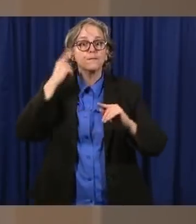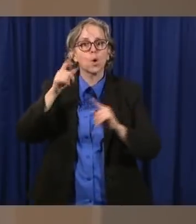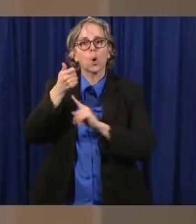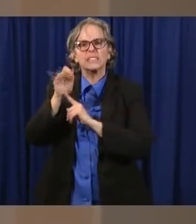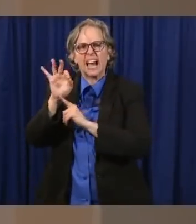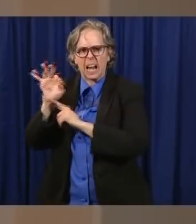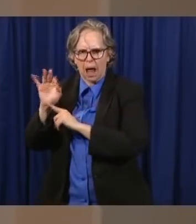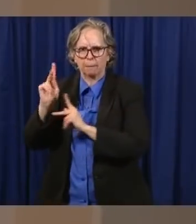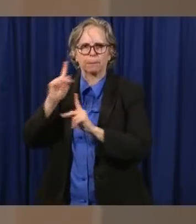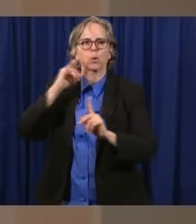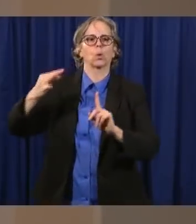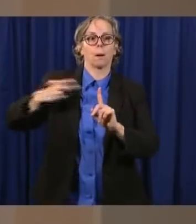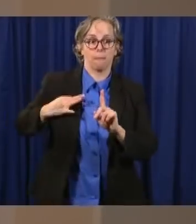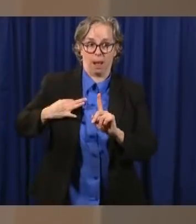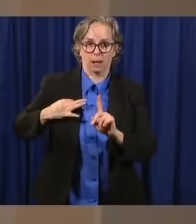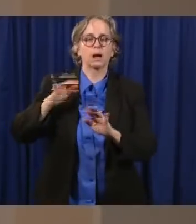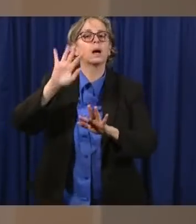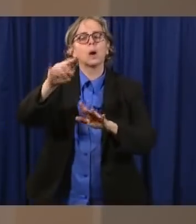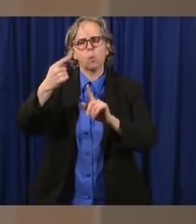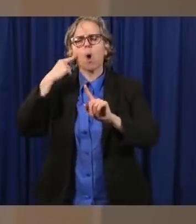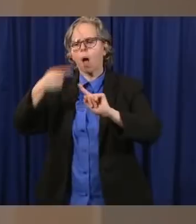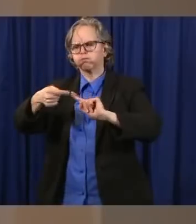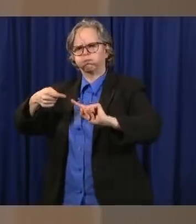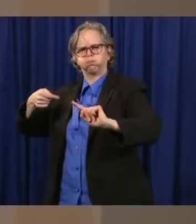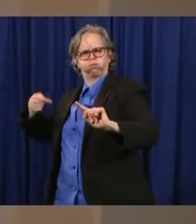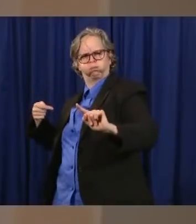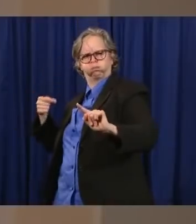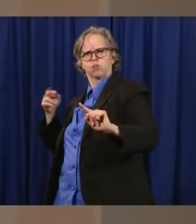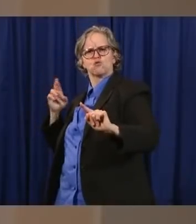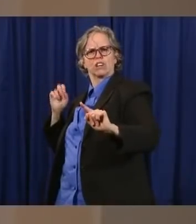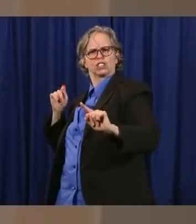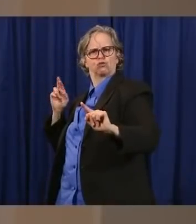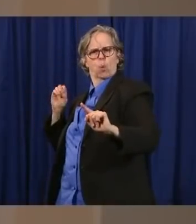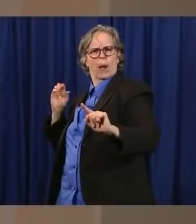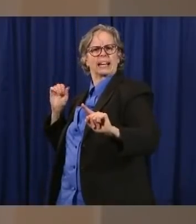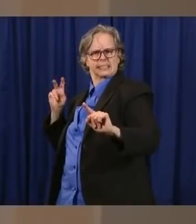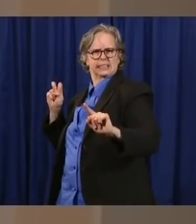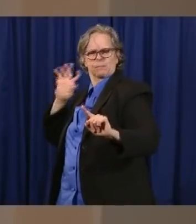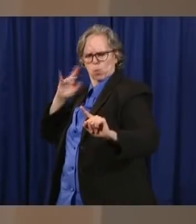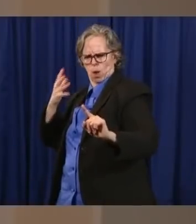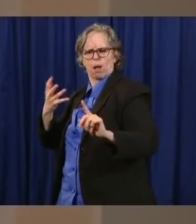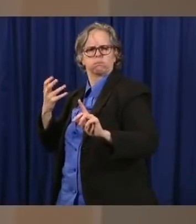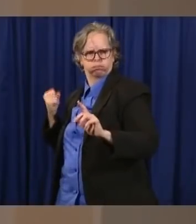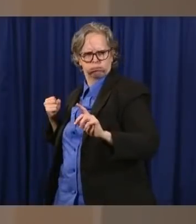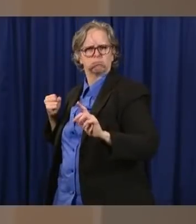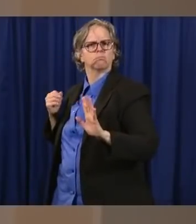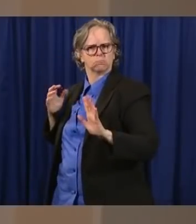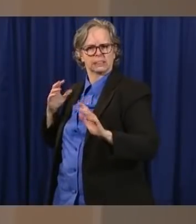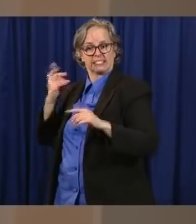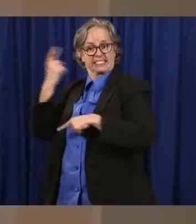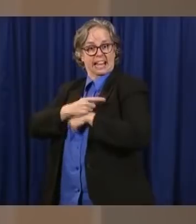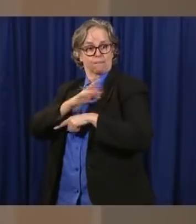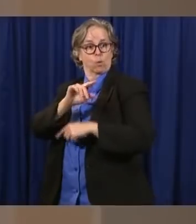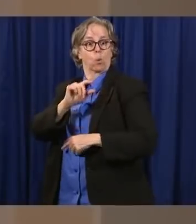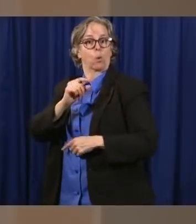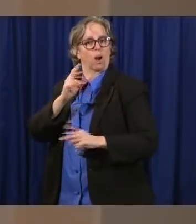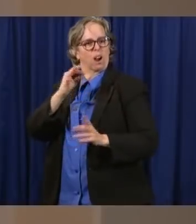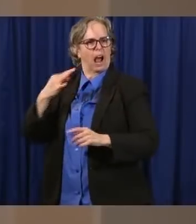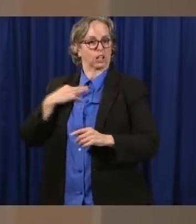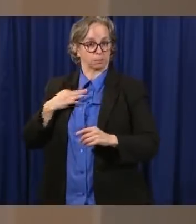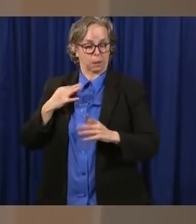eligible, or I mean the funding they will receive will be backdated to the point they're eligible. That system is being built